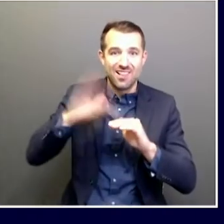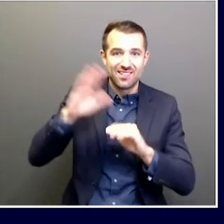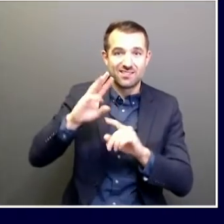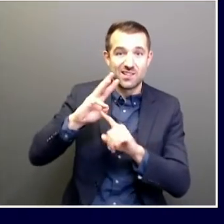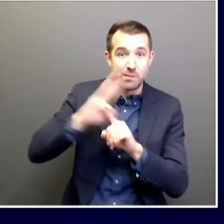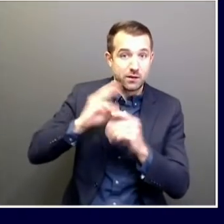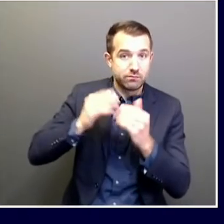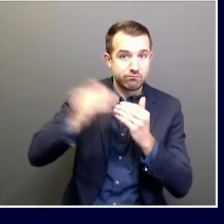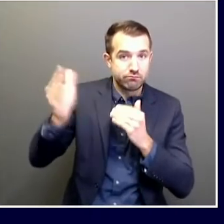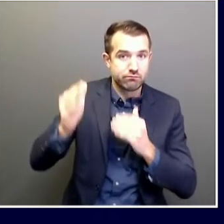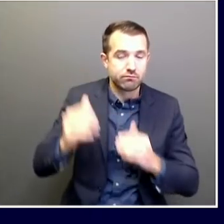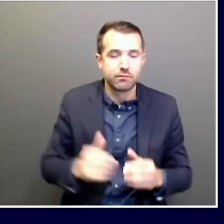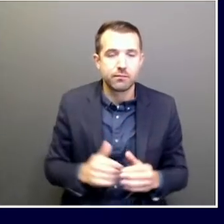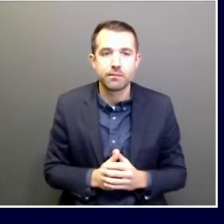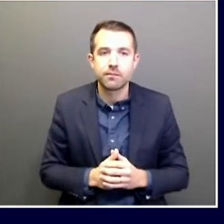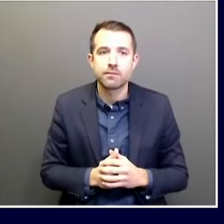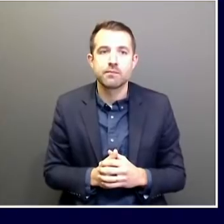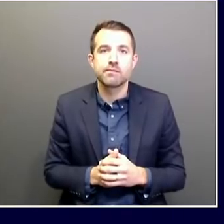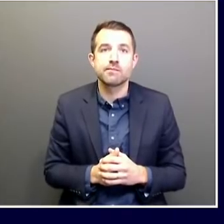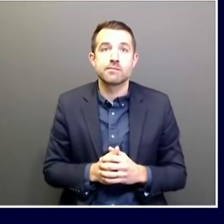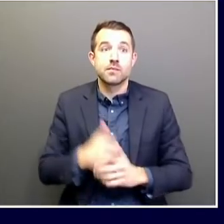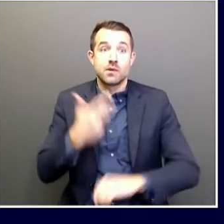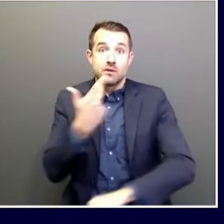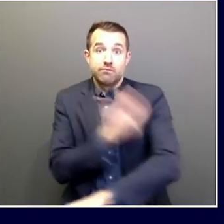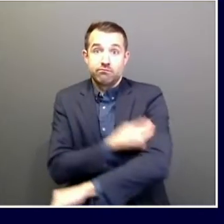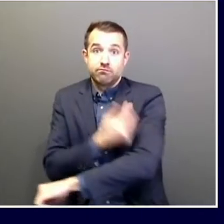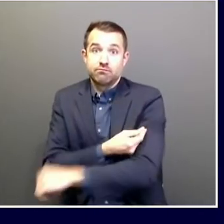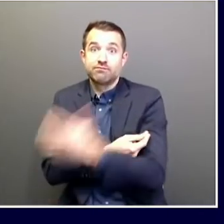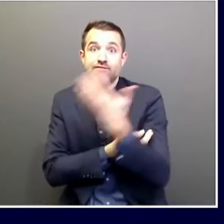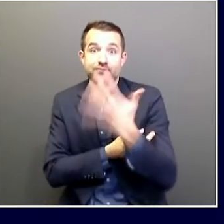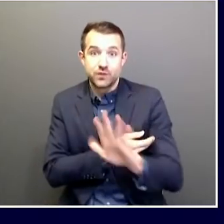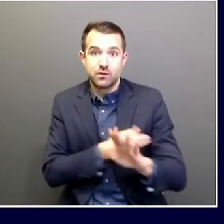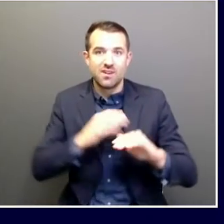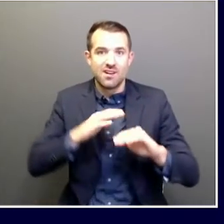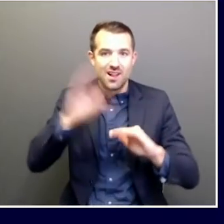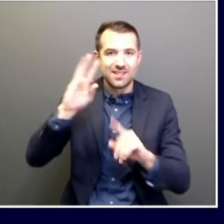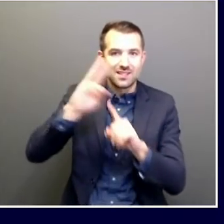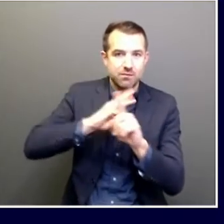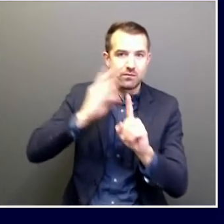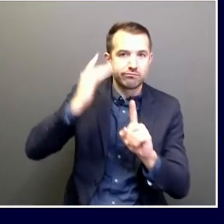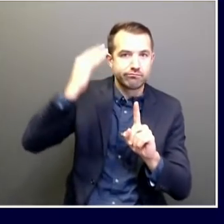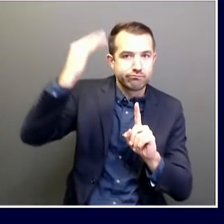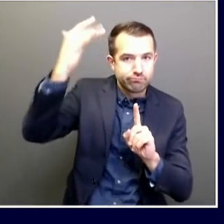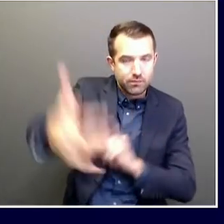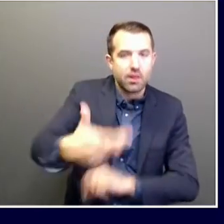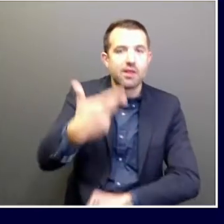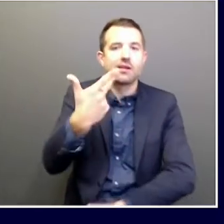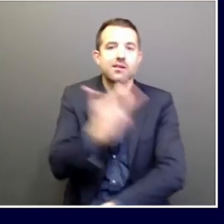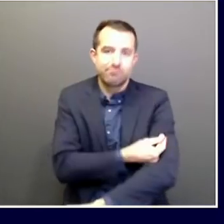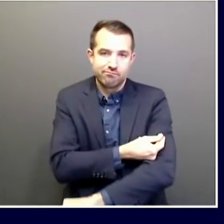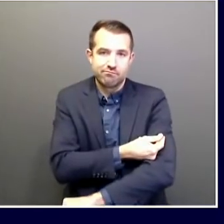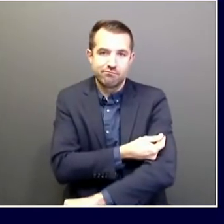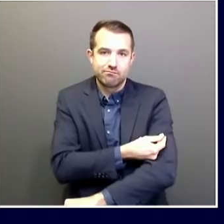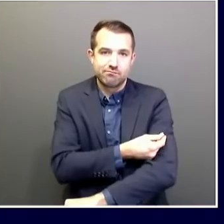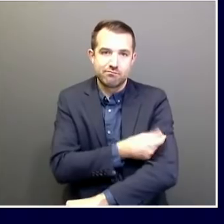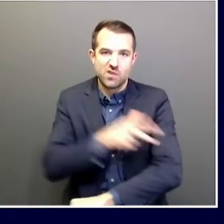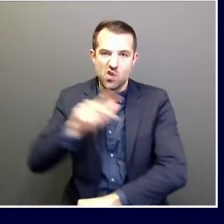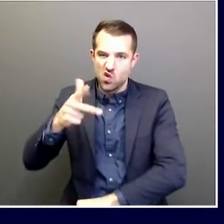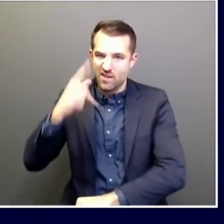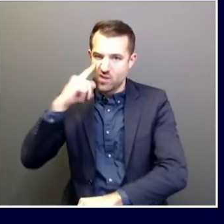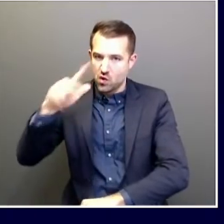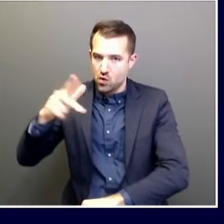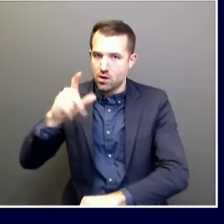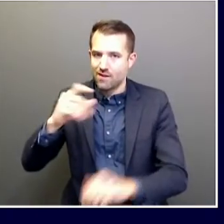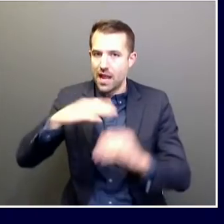The second reason we're doing this is for clarity. In recent days and weeks, Maine CDC has received phone calls